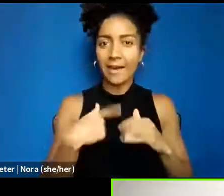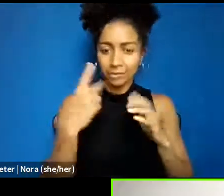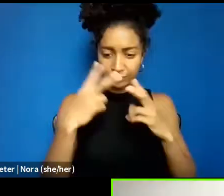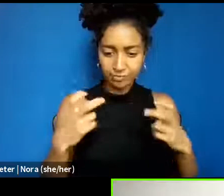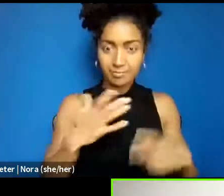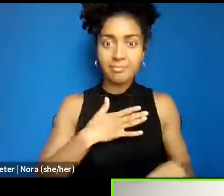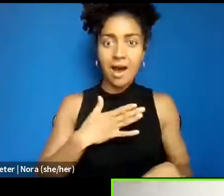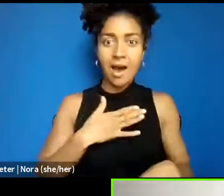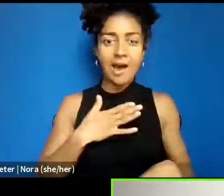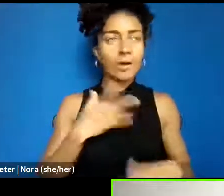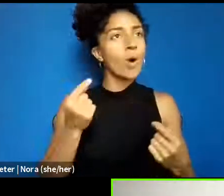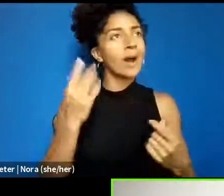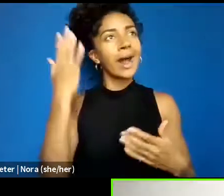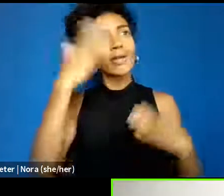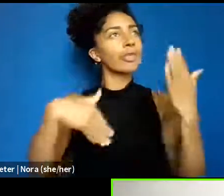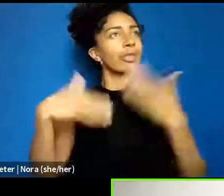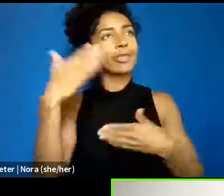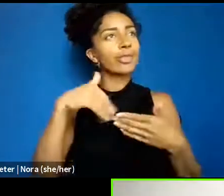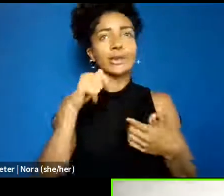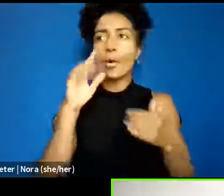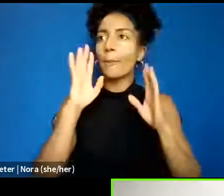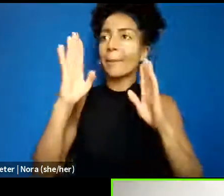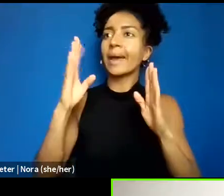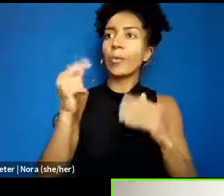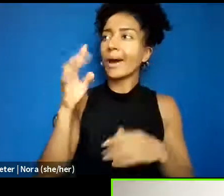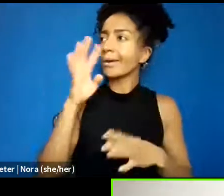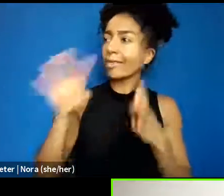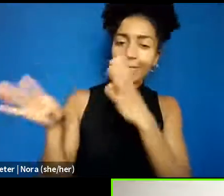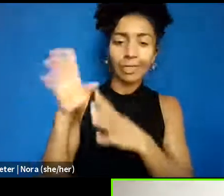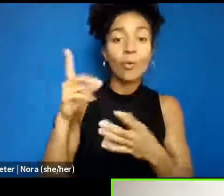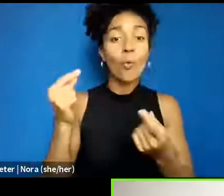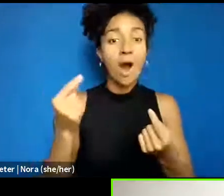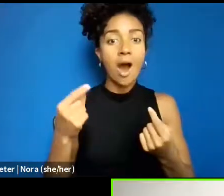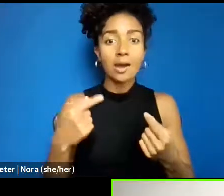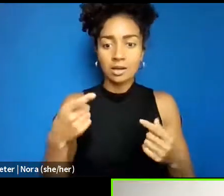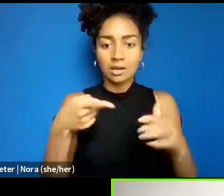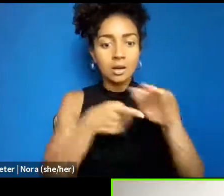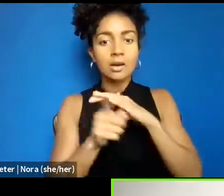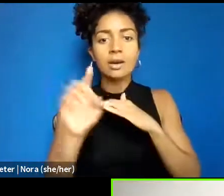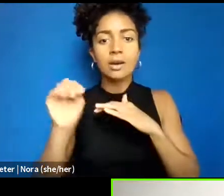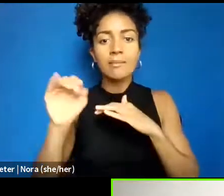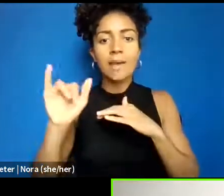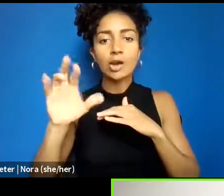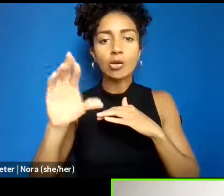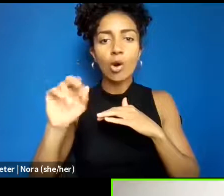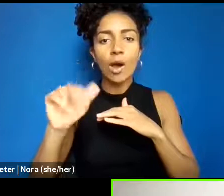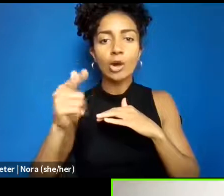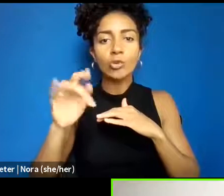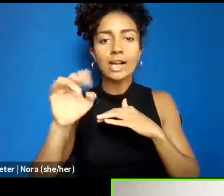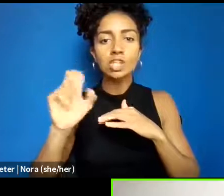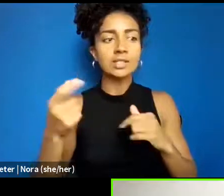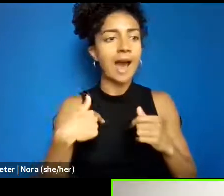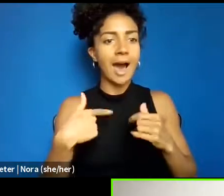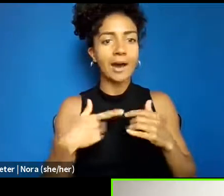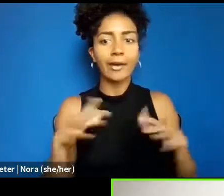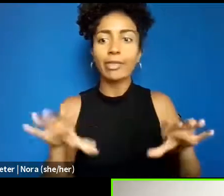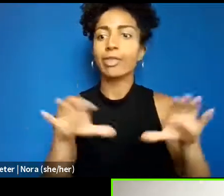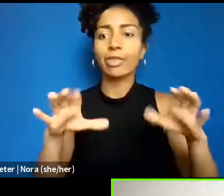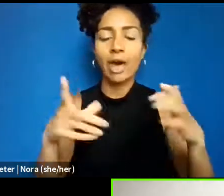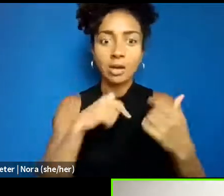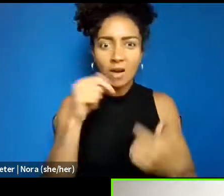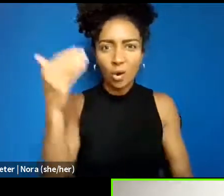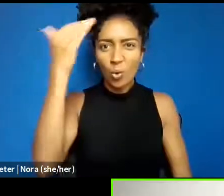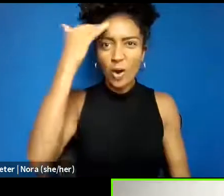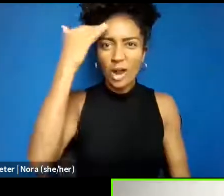have? What microaggressions might I be sort of exhibiting that I'm not even aware of? And there's